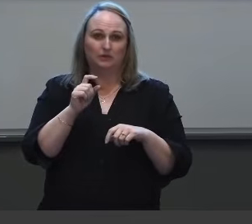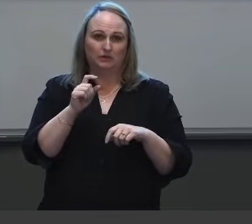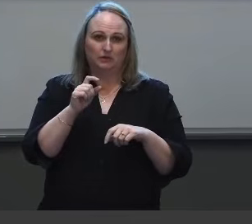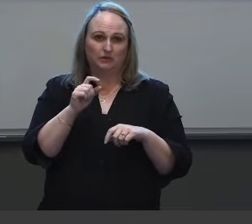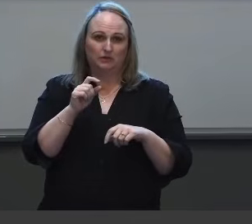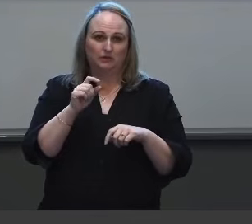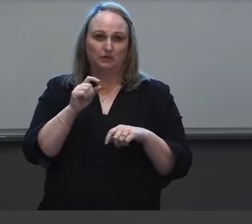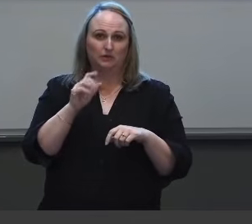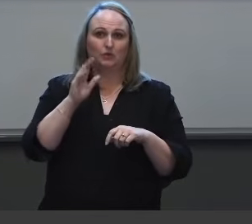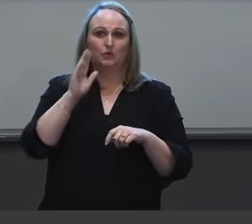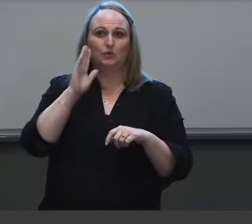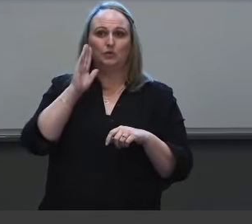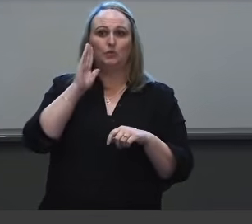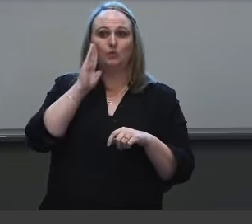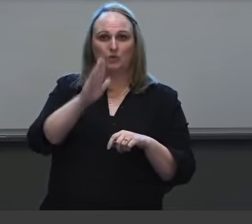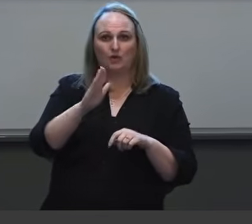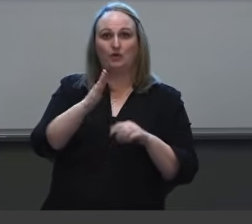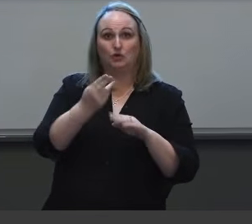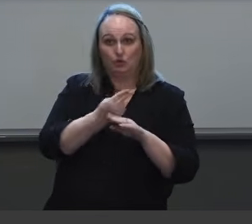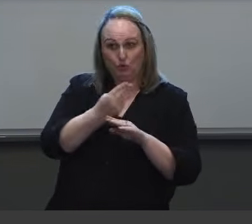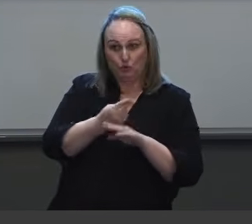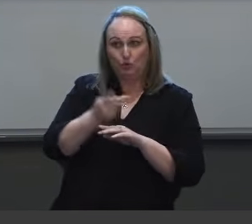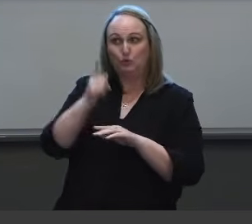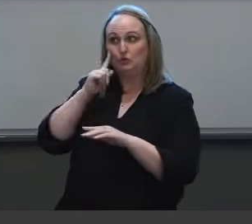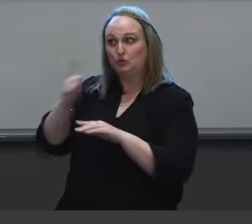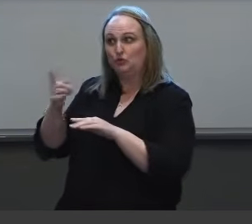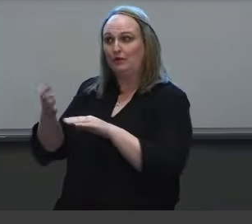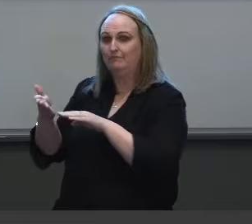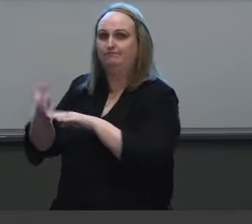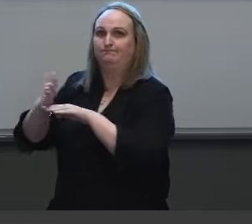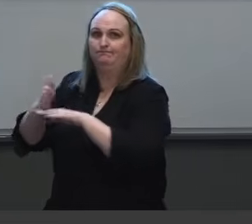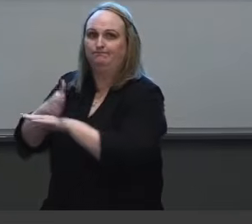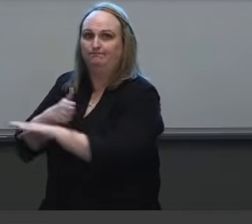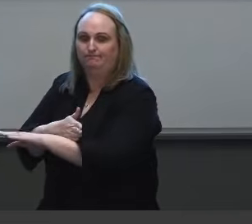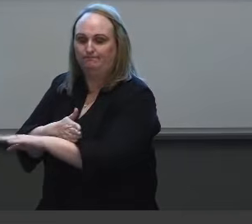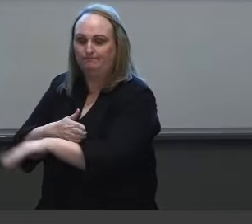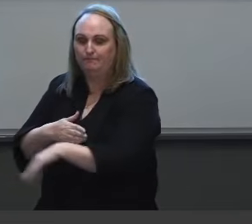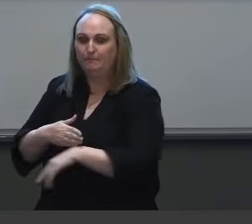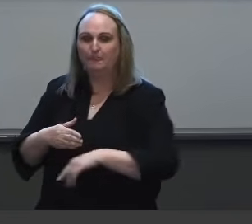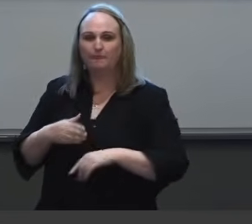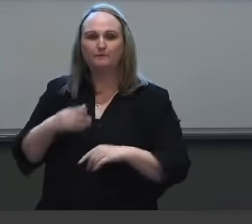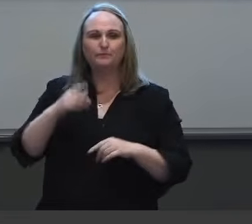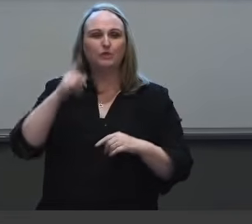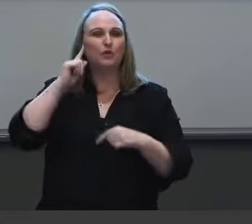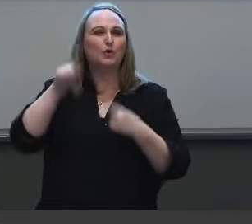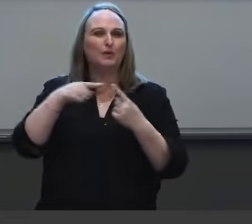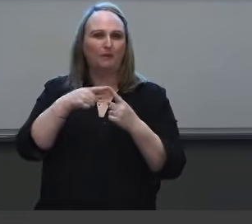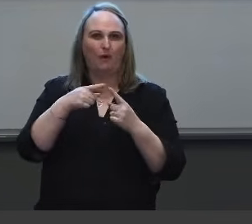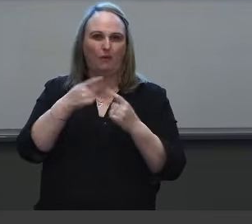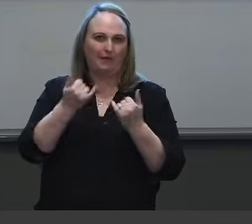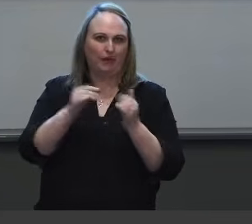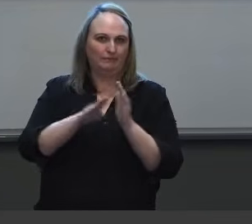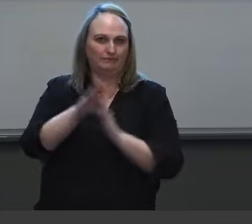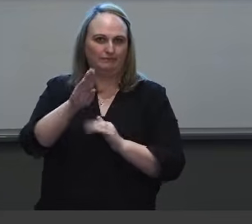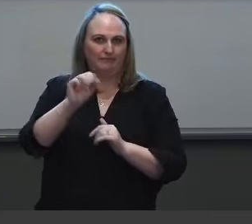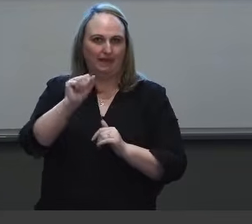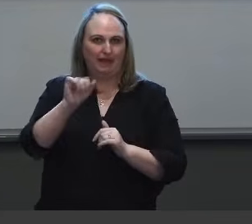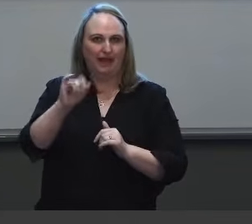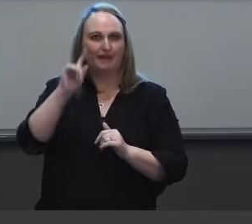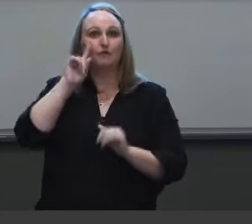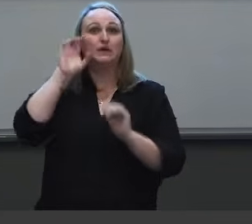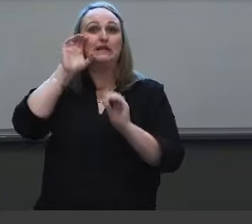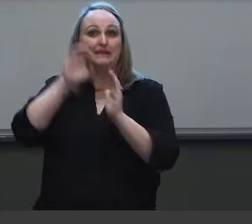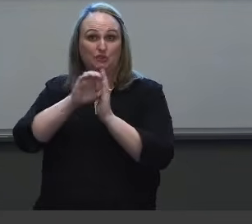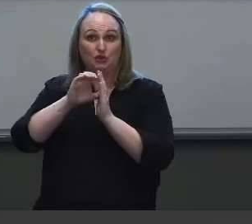in their operation. Probably you heard about the advancement of AI in image processing.